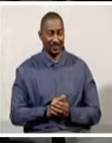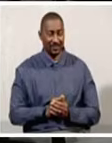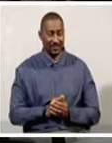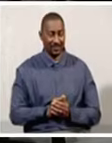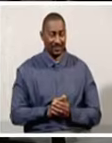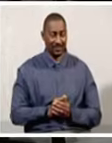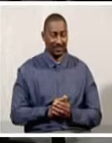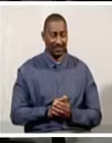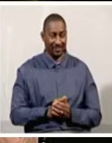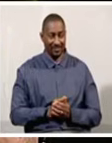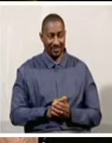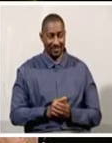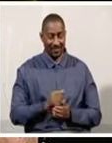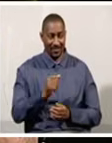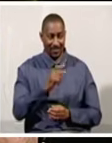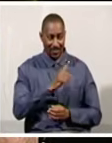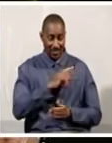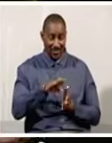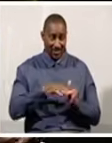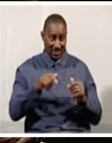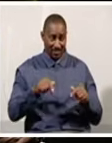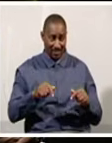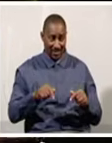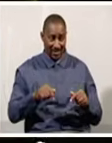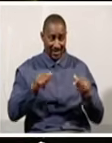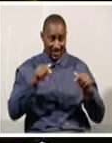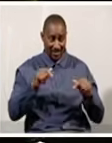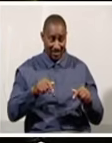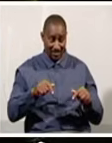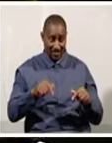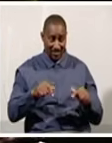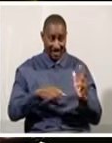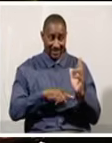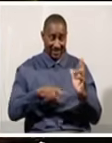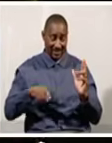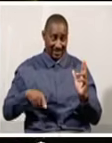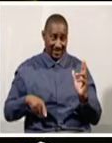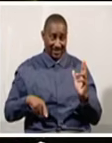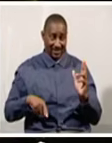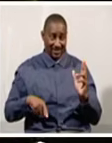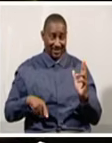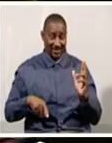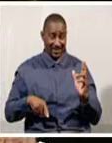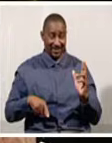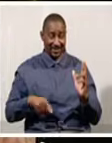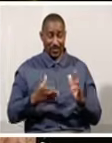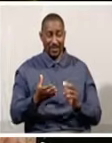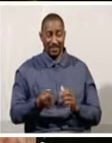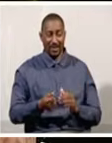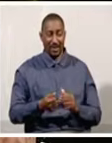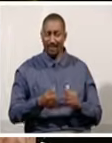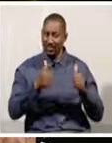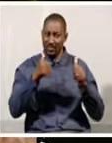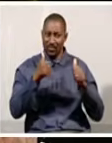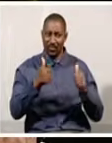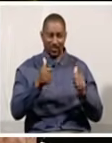Of course, one of the reasons also that you're sitting here is because we are a country that is revered globally mm-hmm. for having the best press freedom, world press freedom. Yes. Of